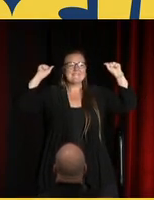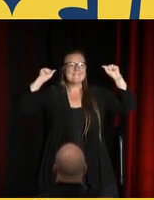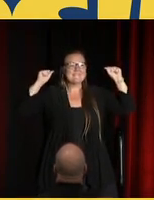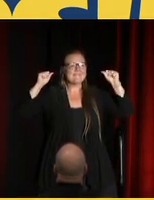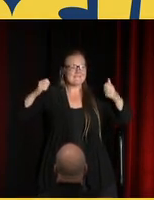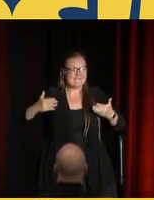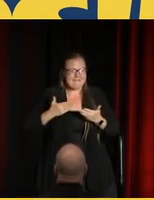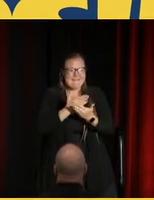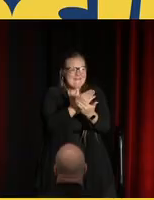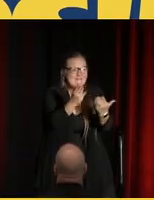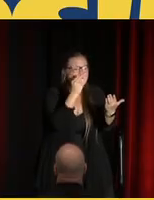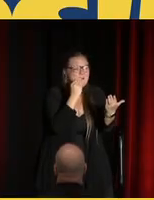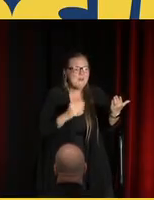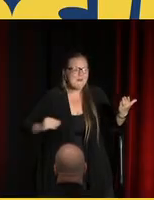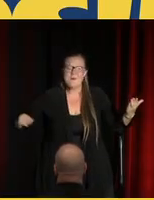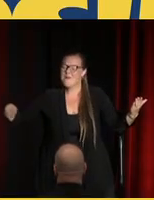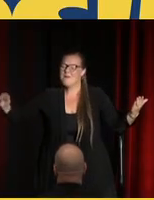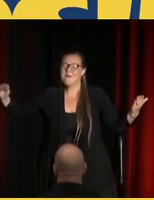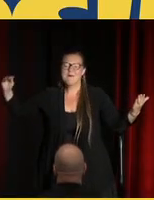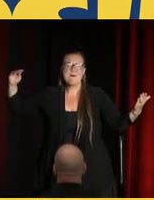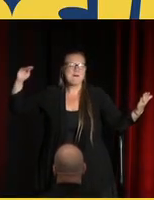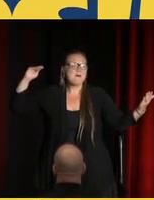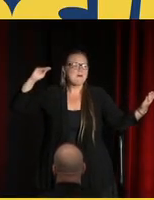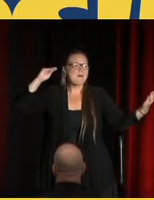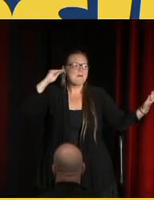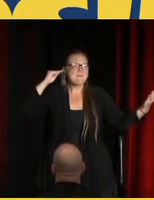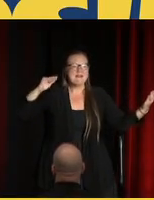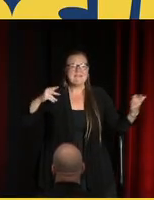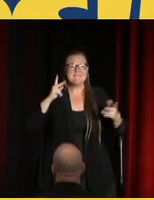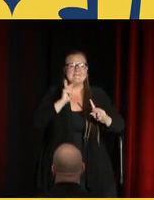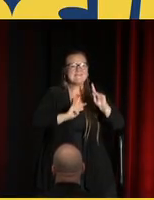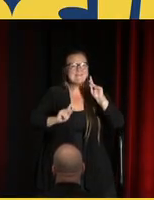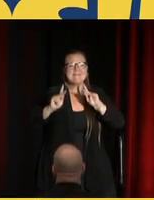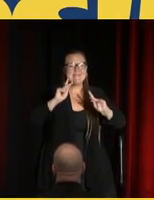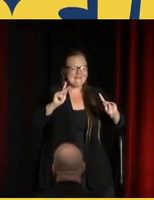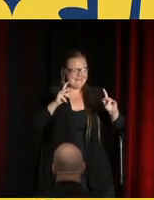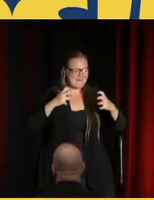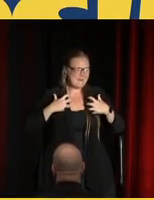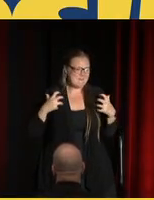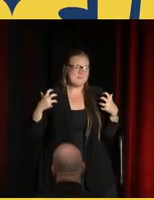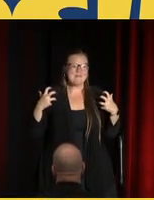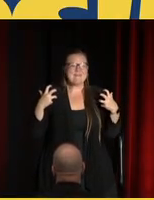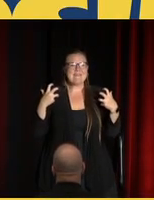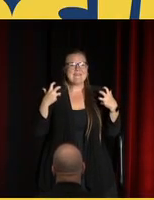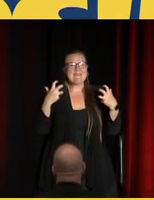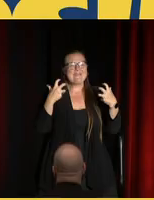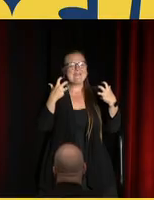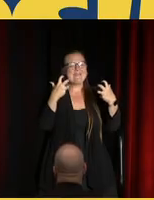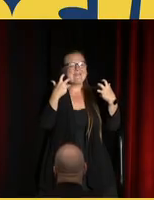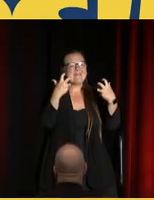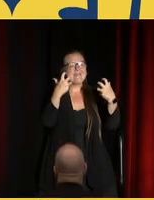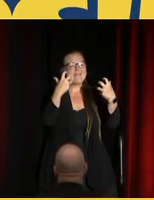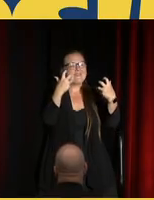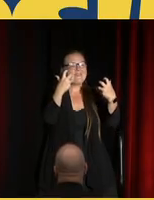free and the home of the